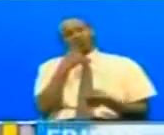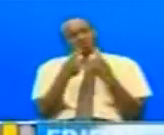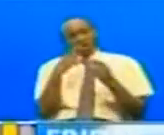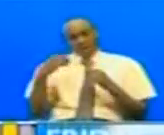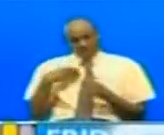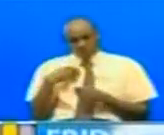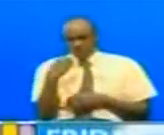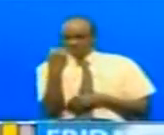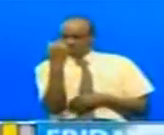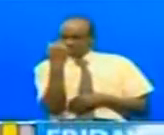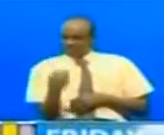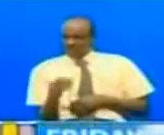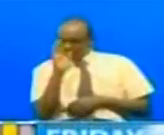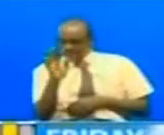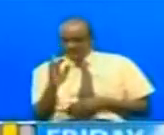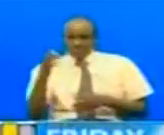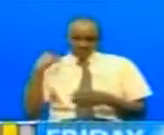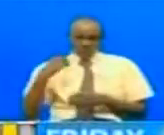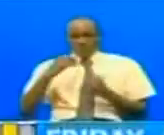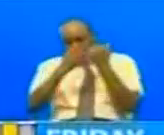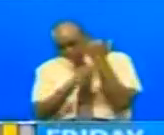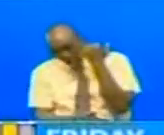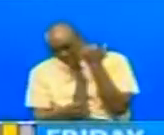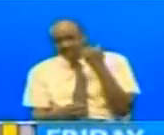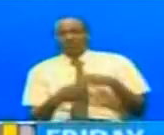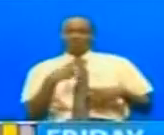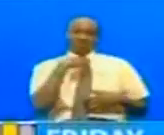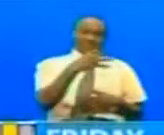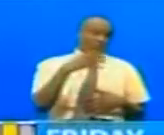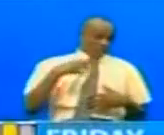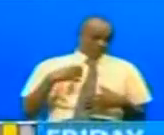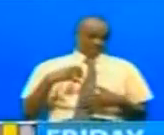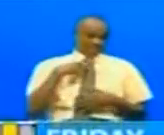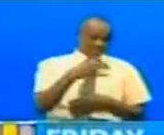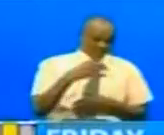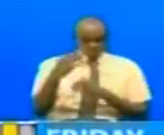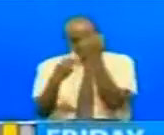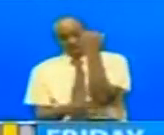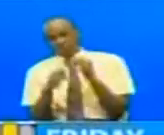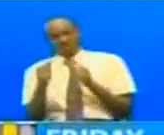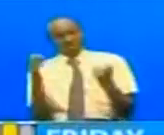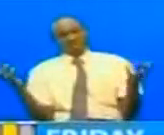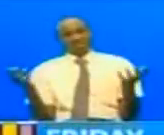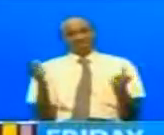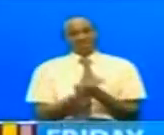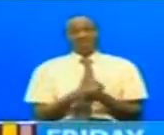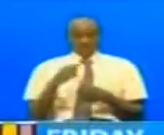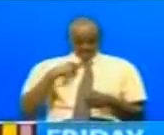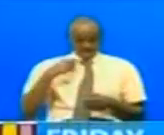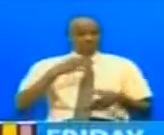or grass to grace? Many people don't know a lot about where you started. You see, okay, from. I was born in